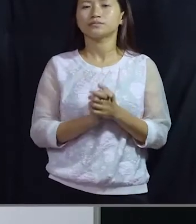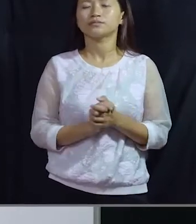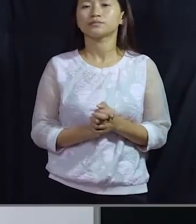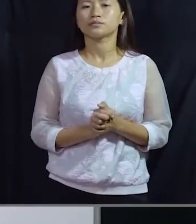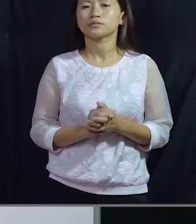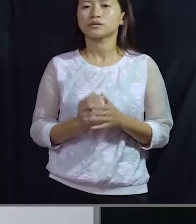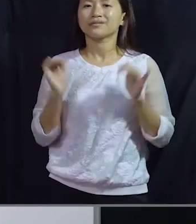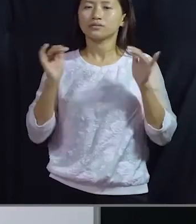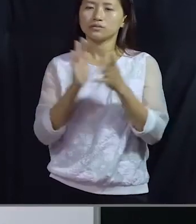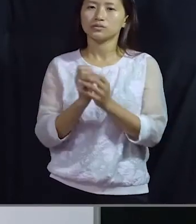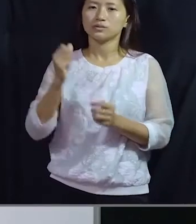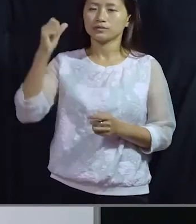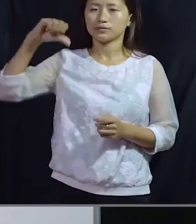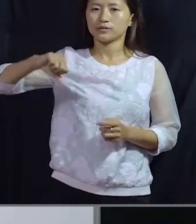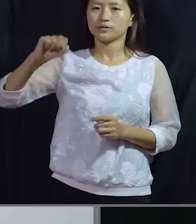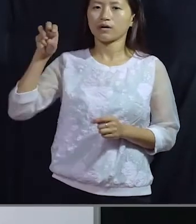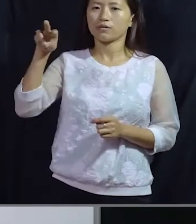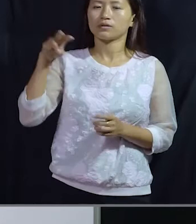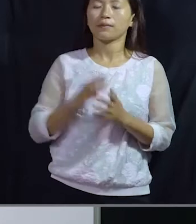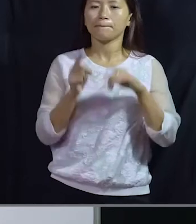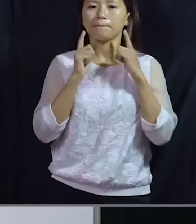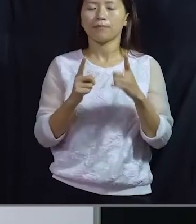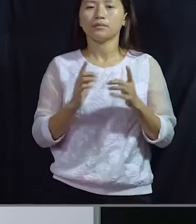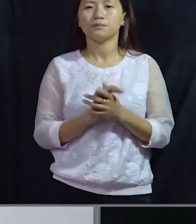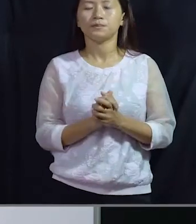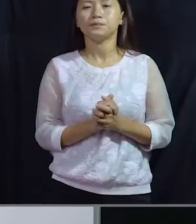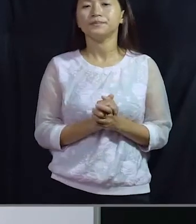It is supposed to be 900. But